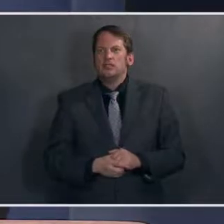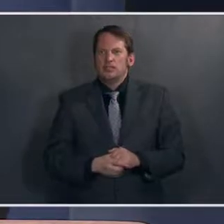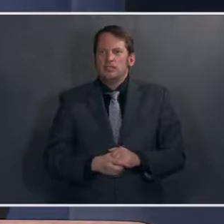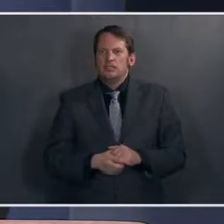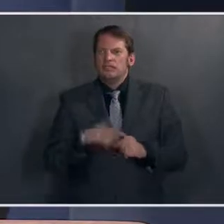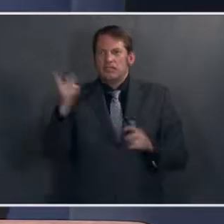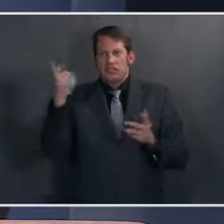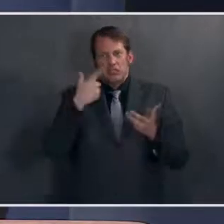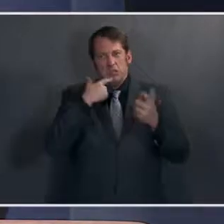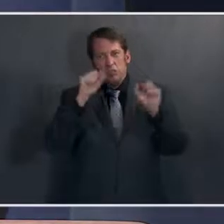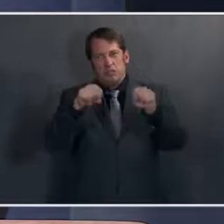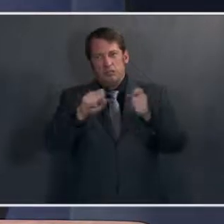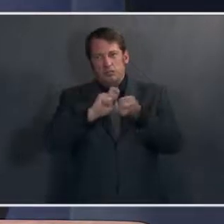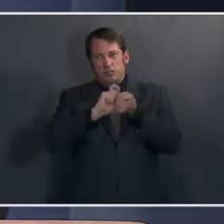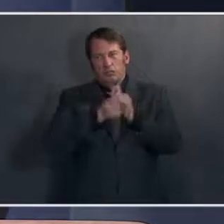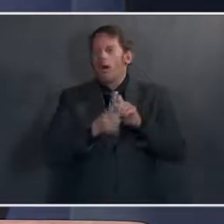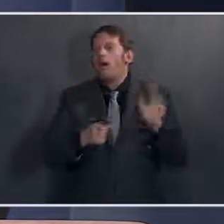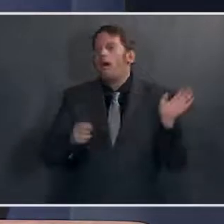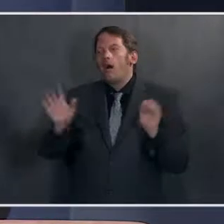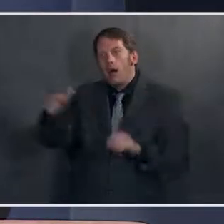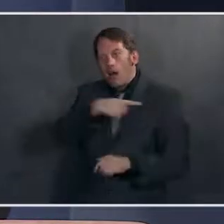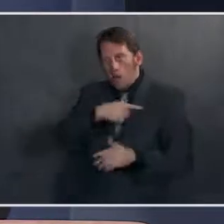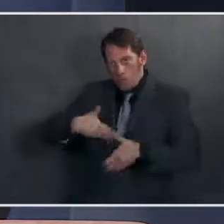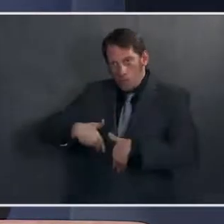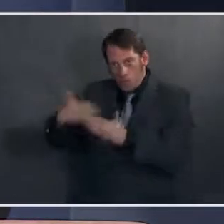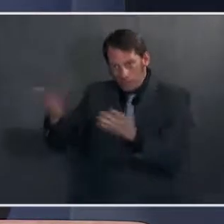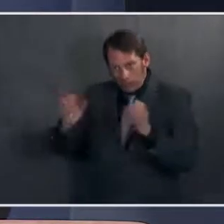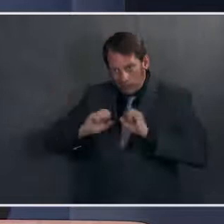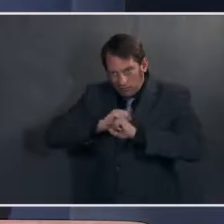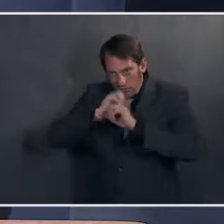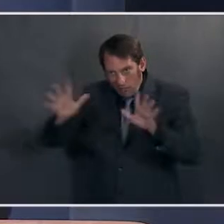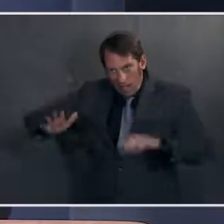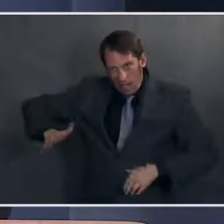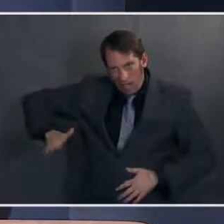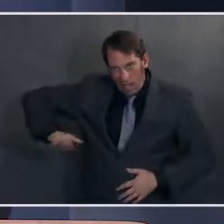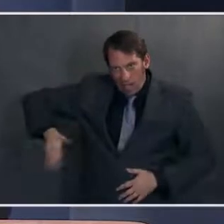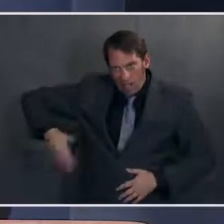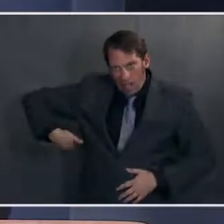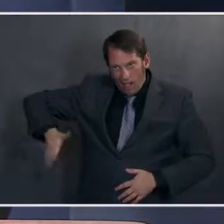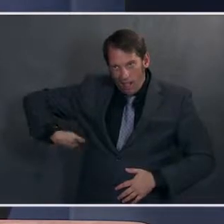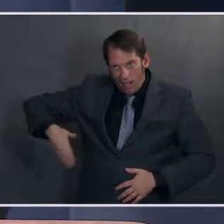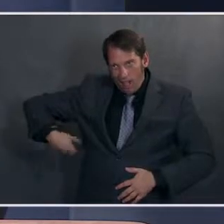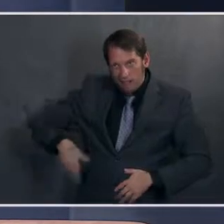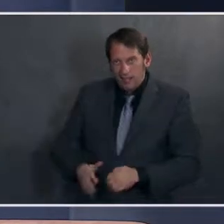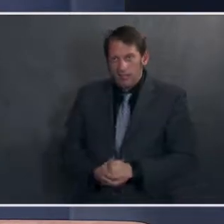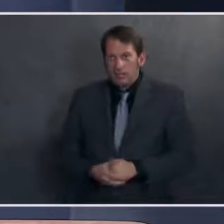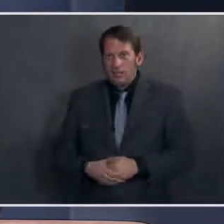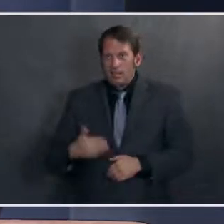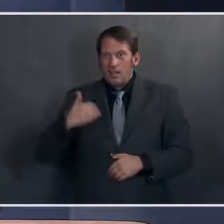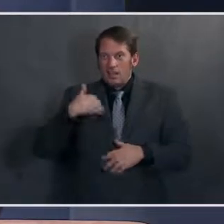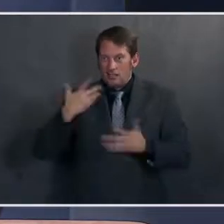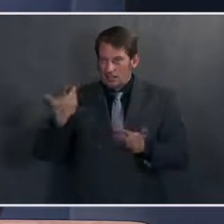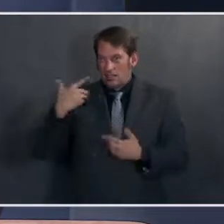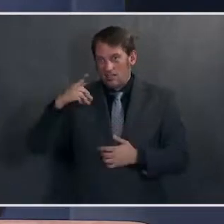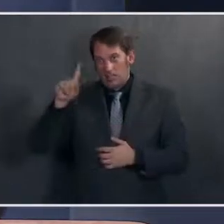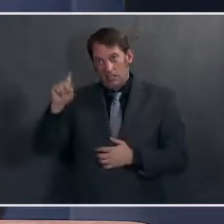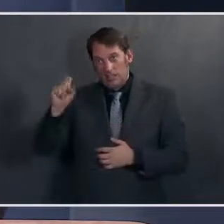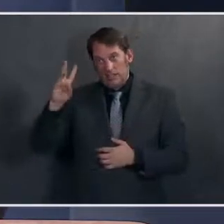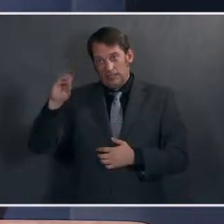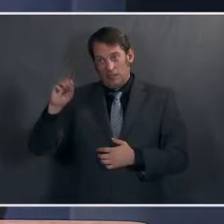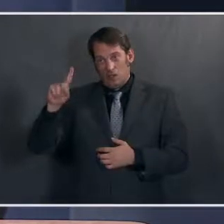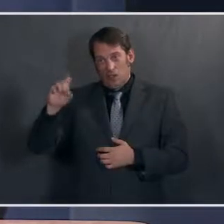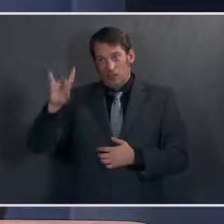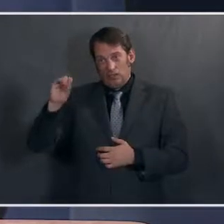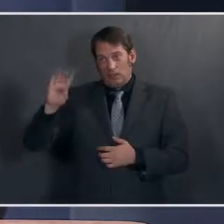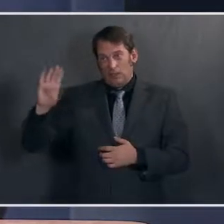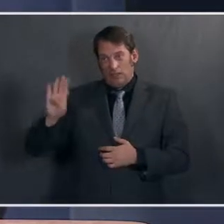would suggest, given that they also supported 160 or 180 billion in a package that move forward under the Trump